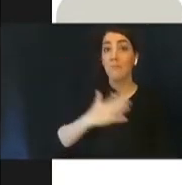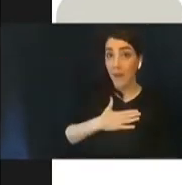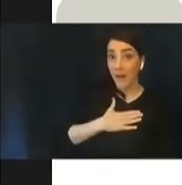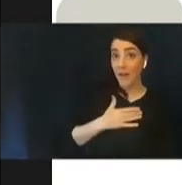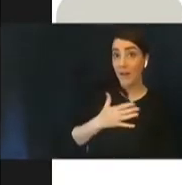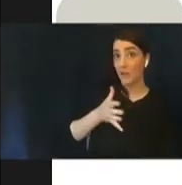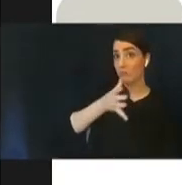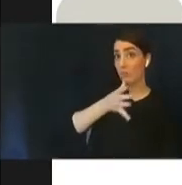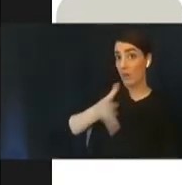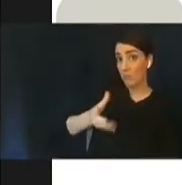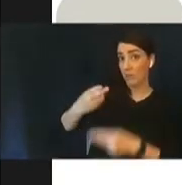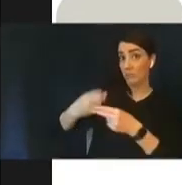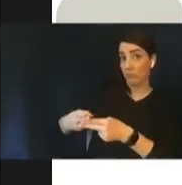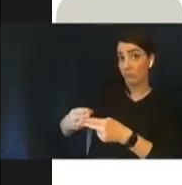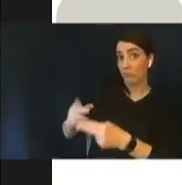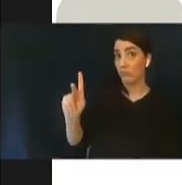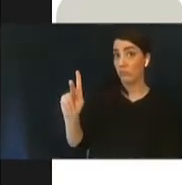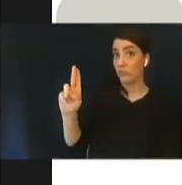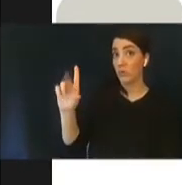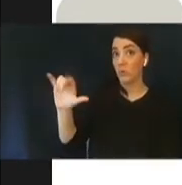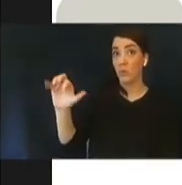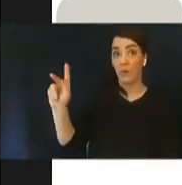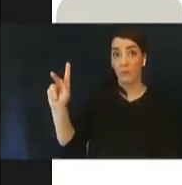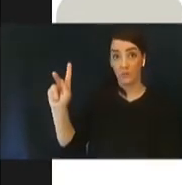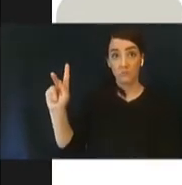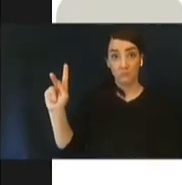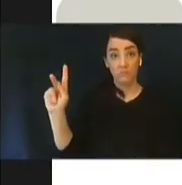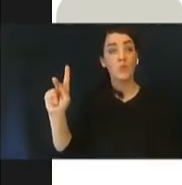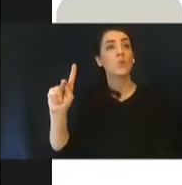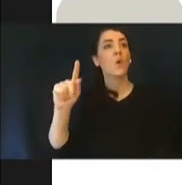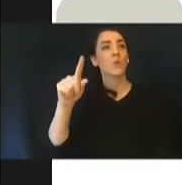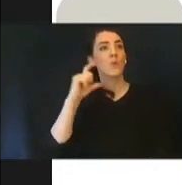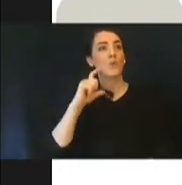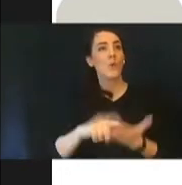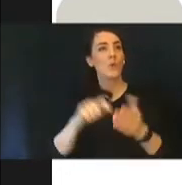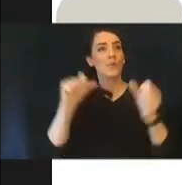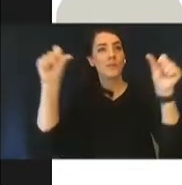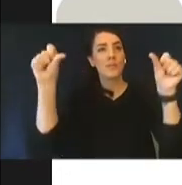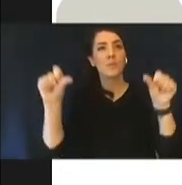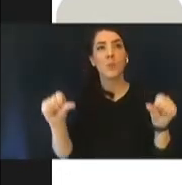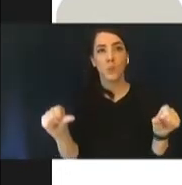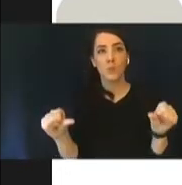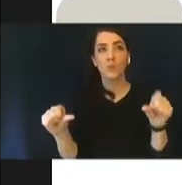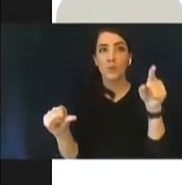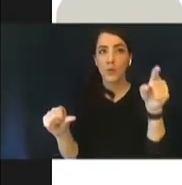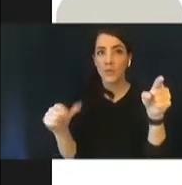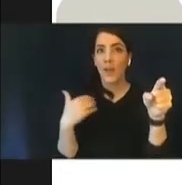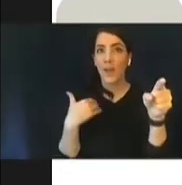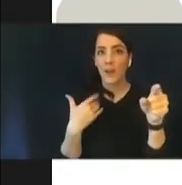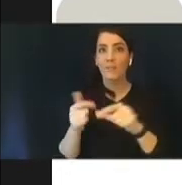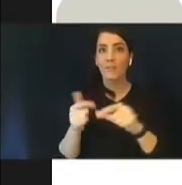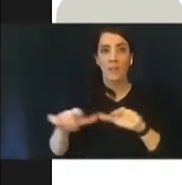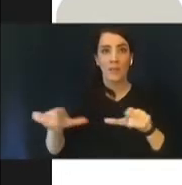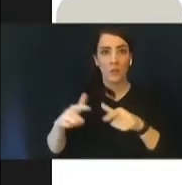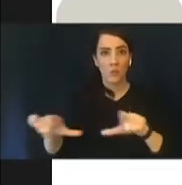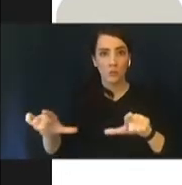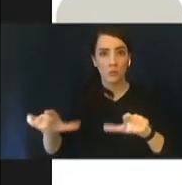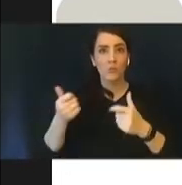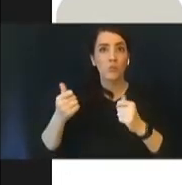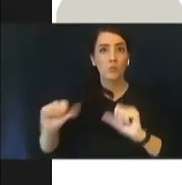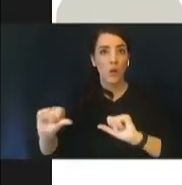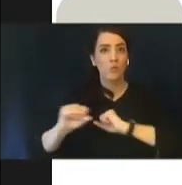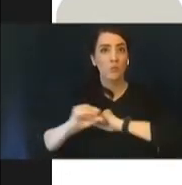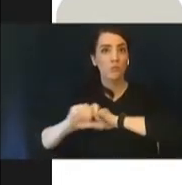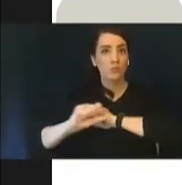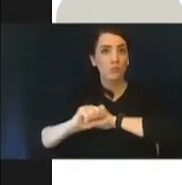details. These posters give you the idea of the language Soviet leaders used to create an image of an enemy.